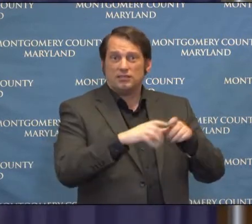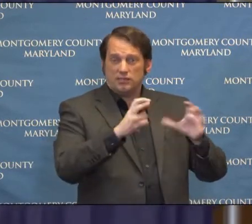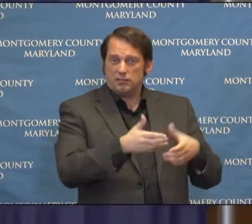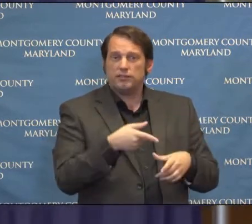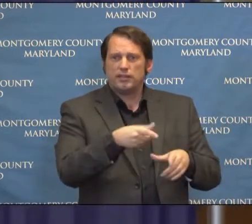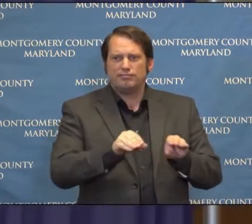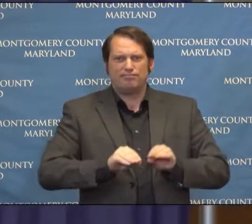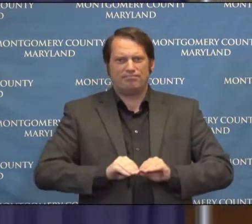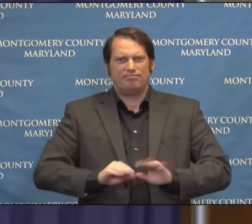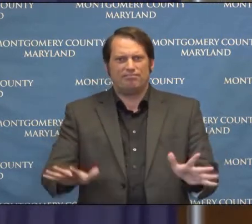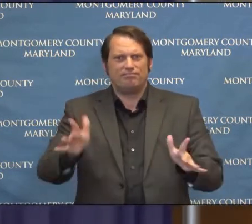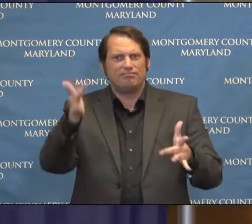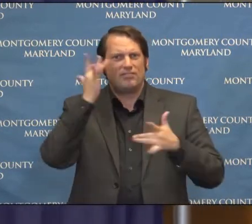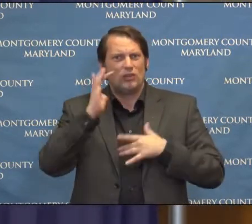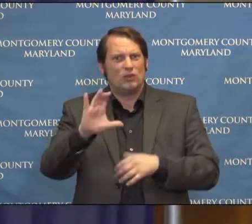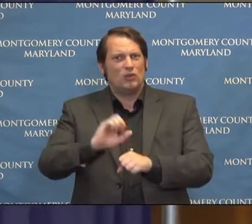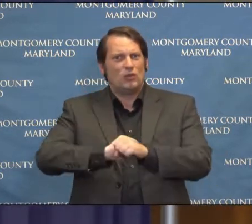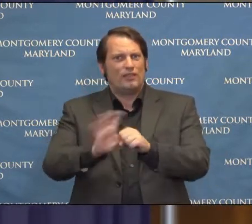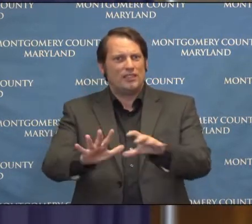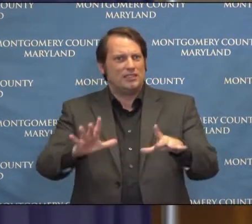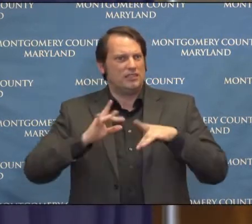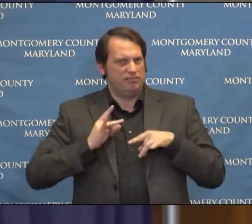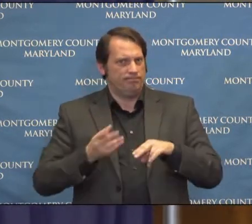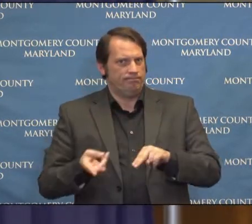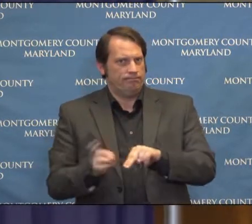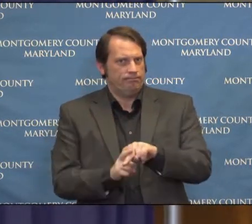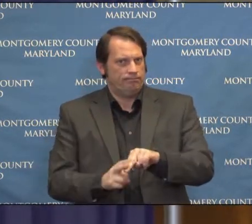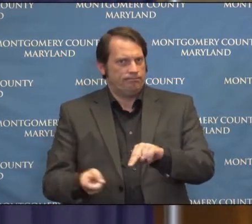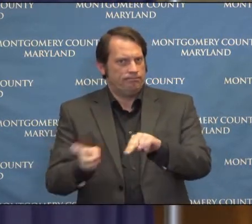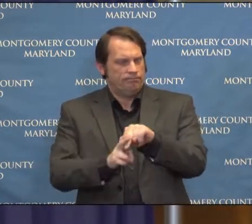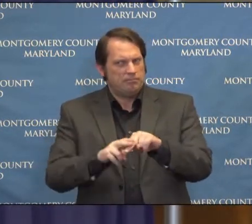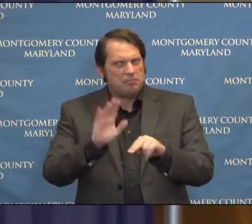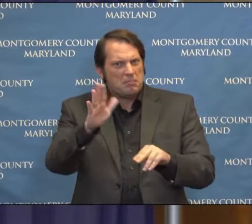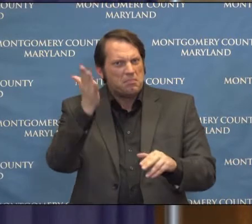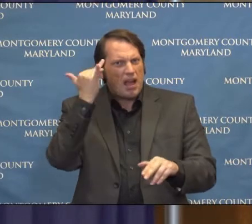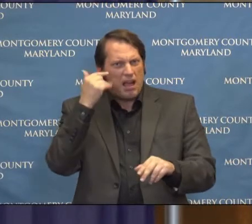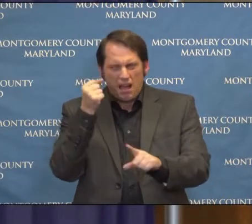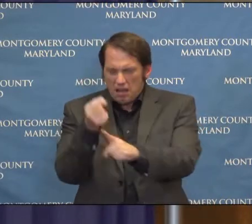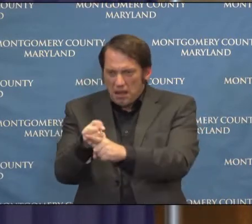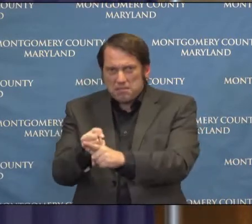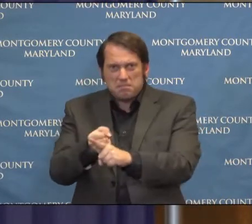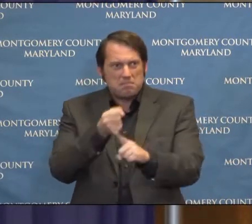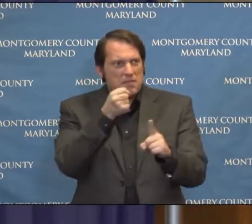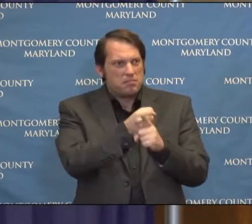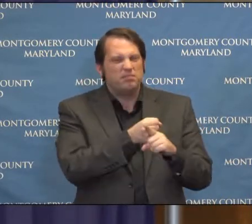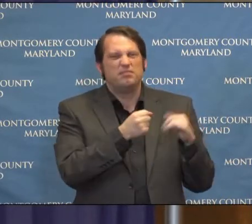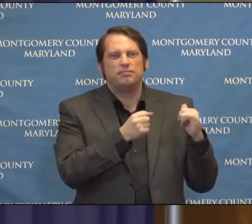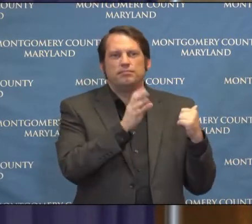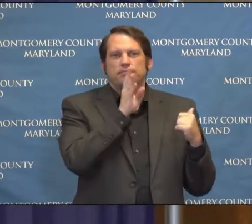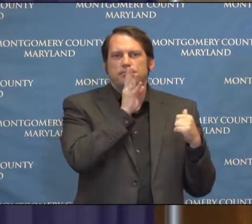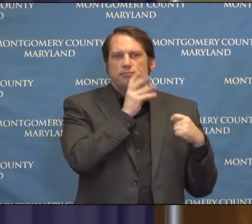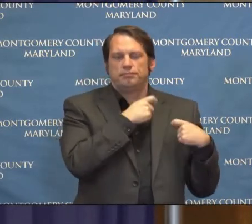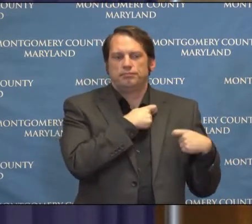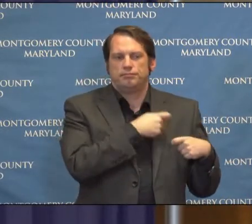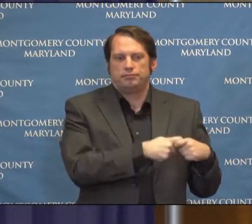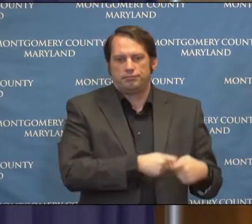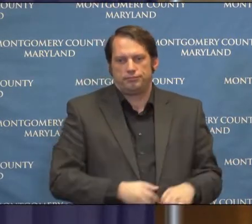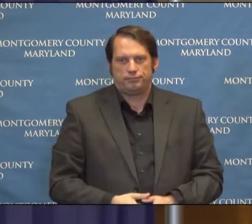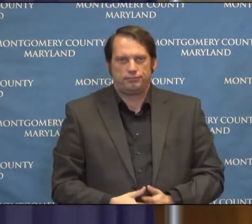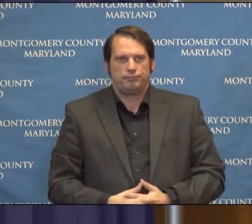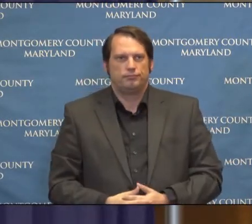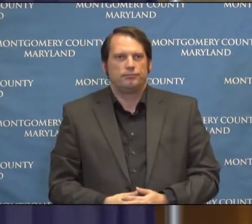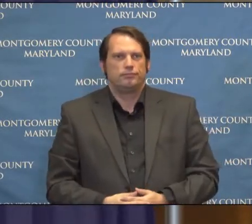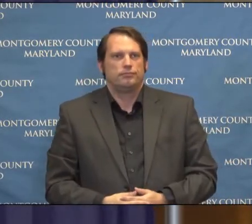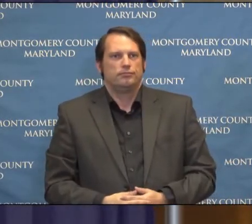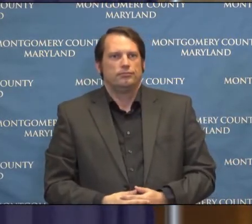curve? Sure. Desproporcionadamente, in Spanish. You got it. So that question actually touches on, even though it's